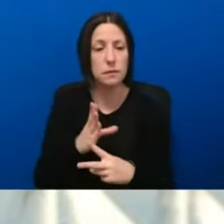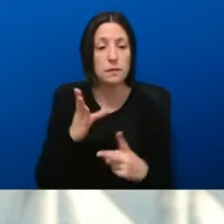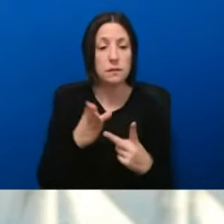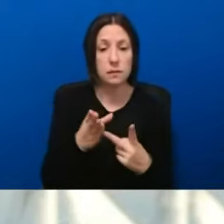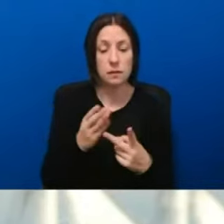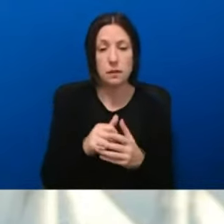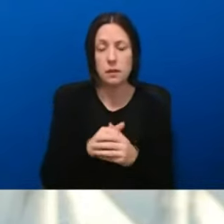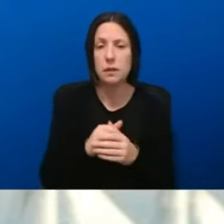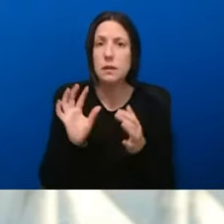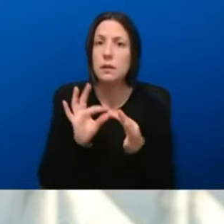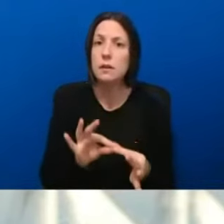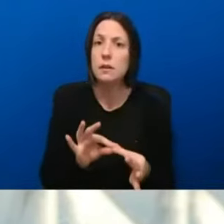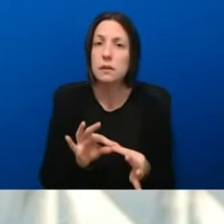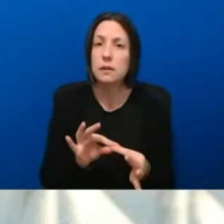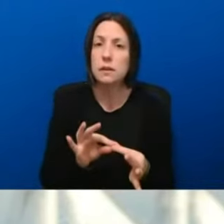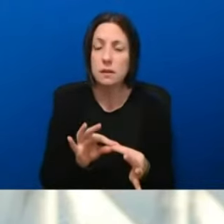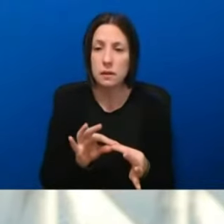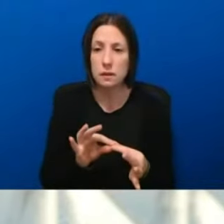of